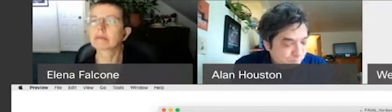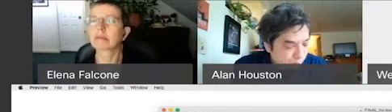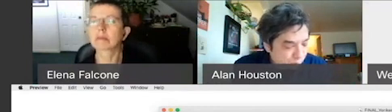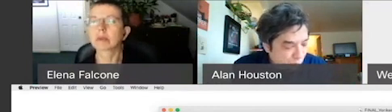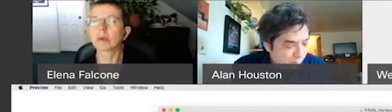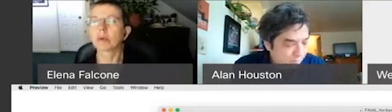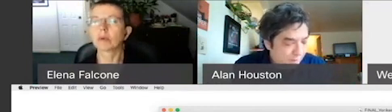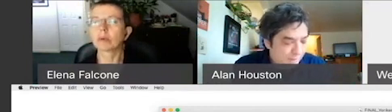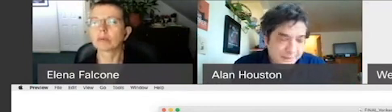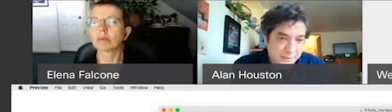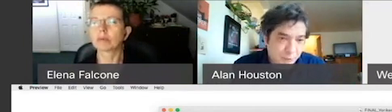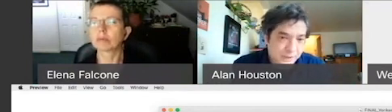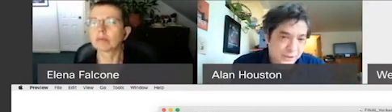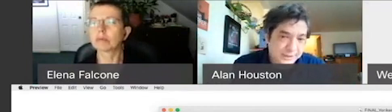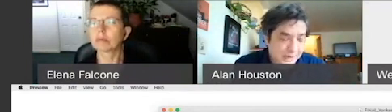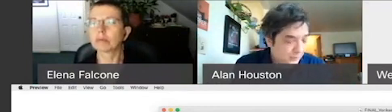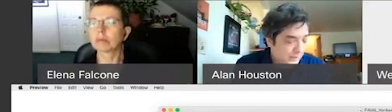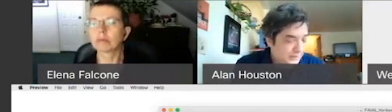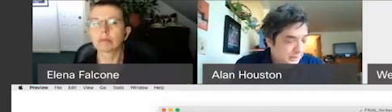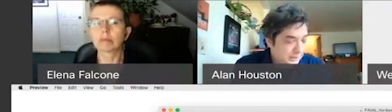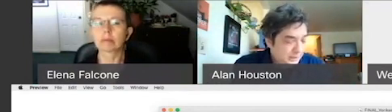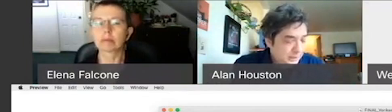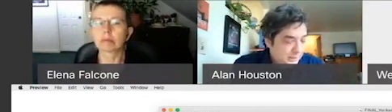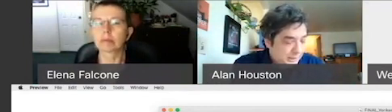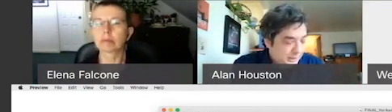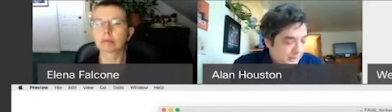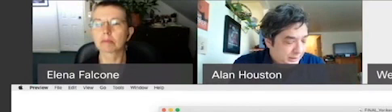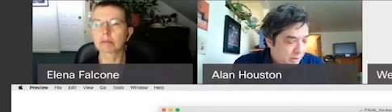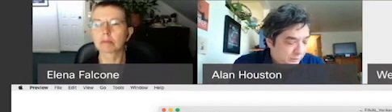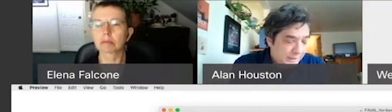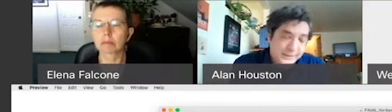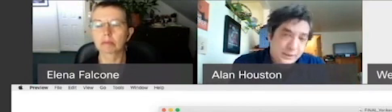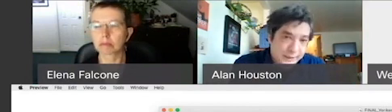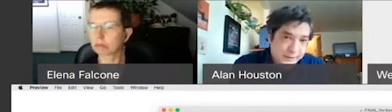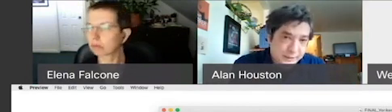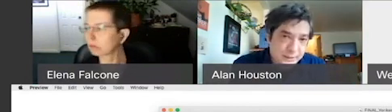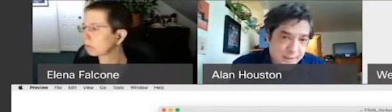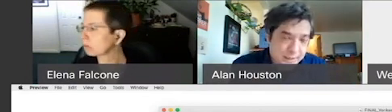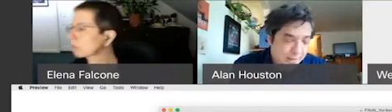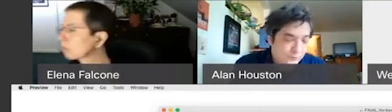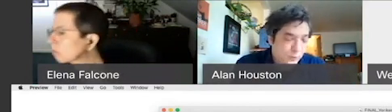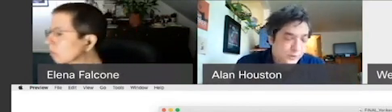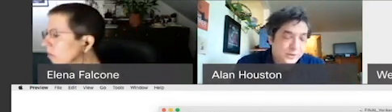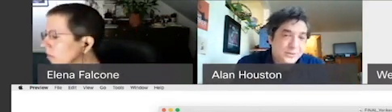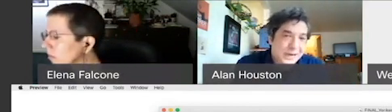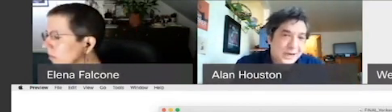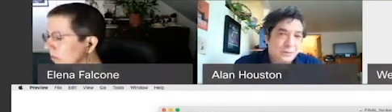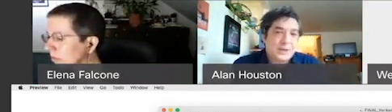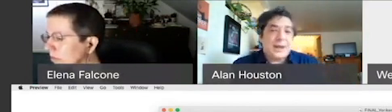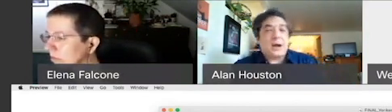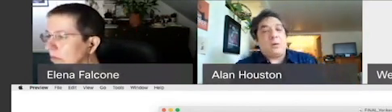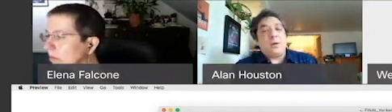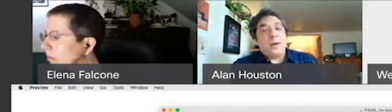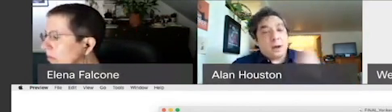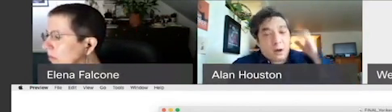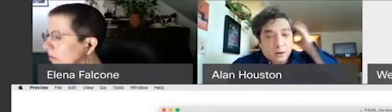One of them is a project to document the COVID-19 crisis. For some time now,